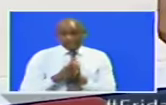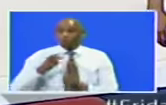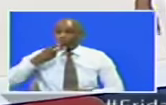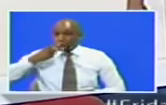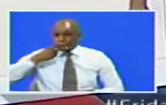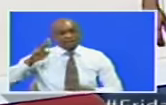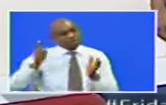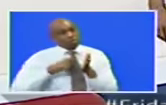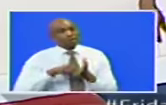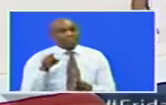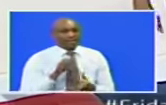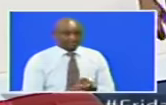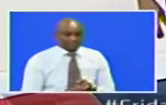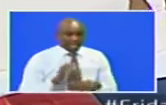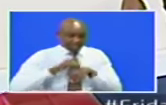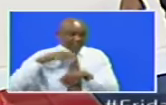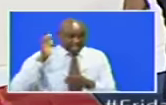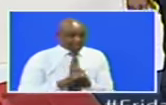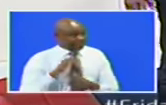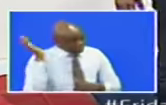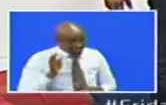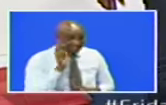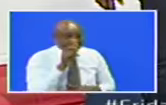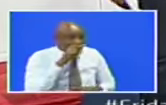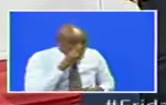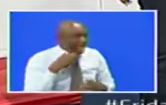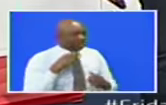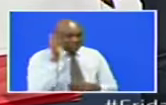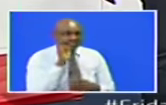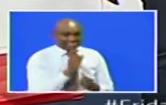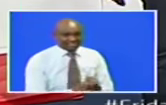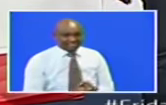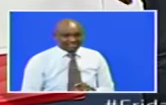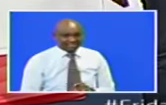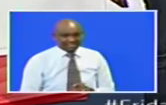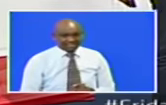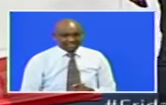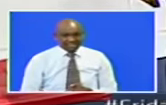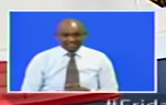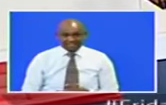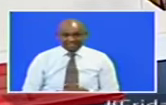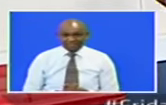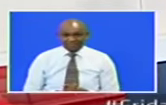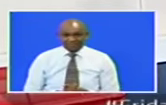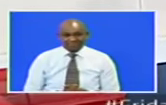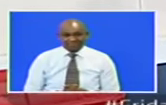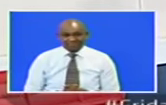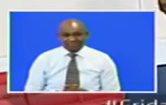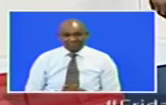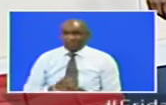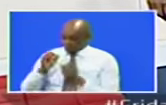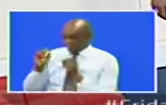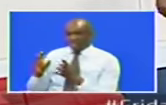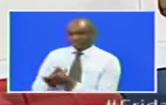but that's what I think. Okay. Although I've never seen weed, so... You have... He has never seen... And he keeps repeating that he has never seen weed. So. Okay, we get